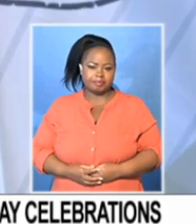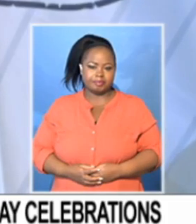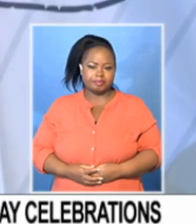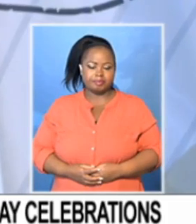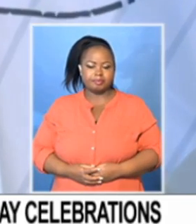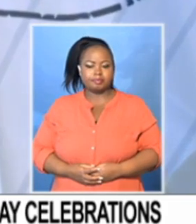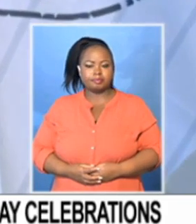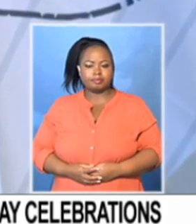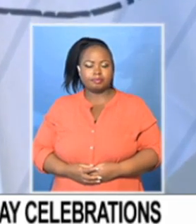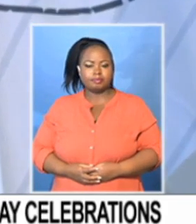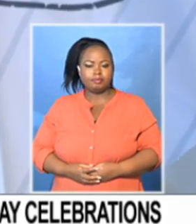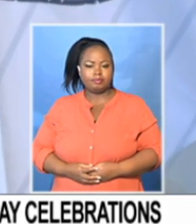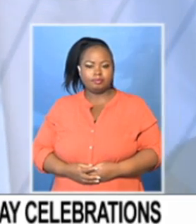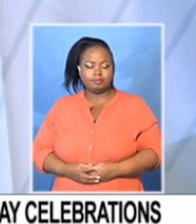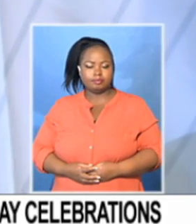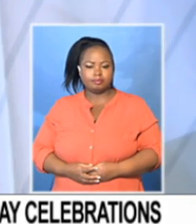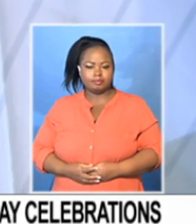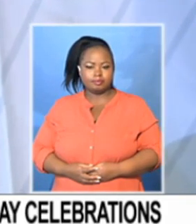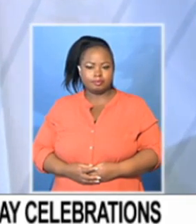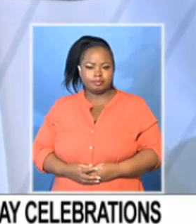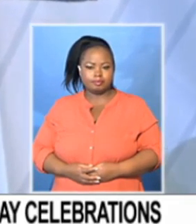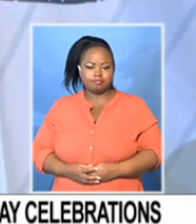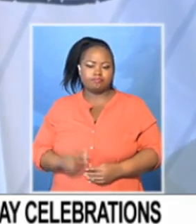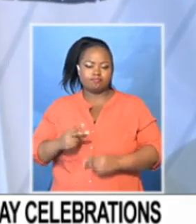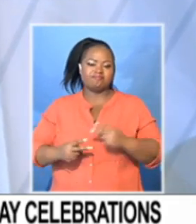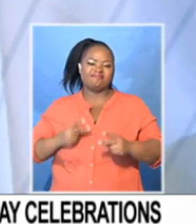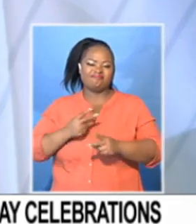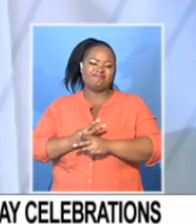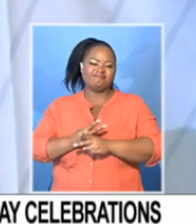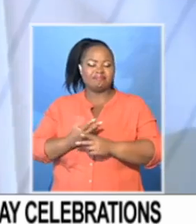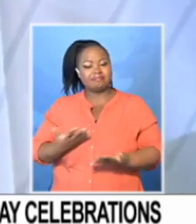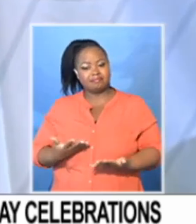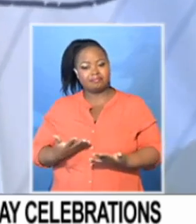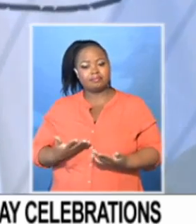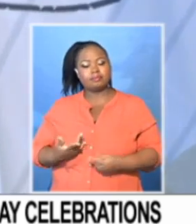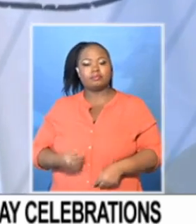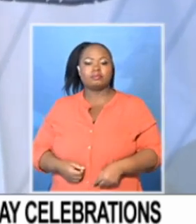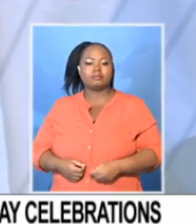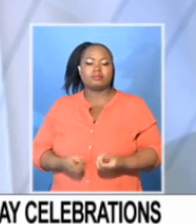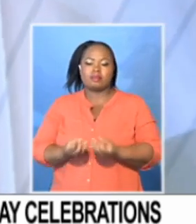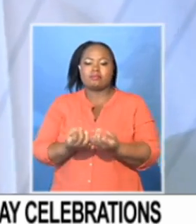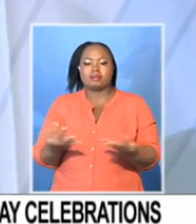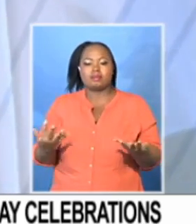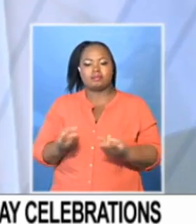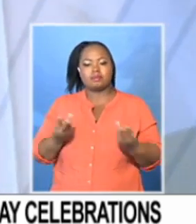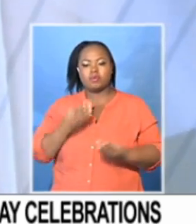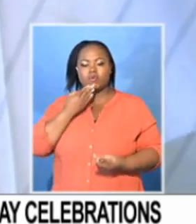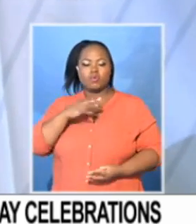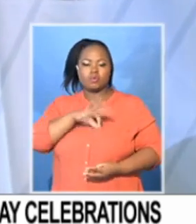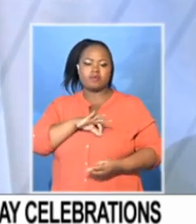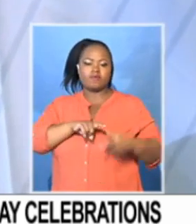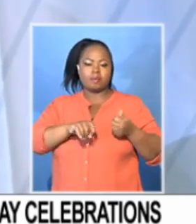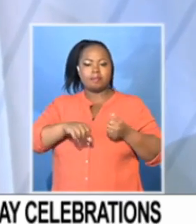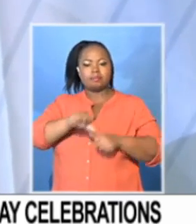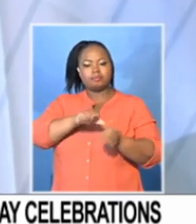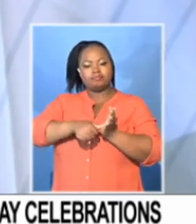On further progress, the majority of social grants beneficiaries